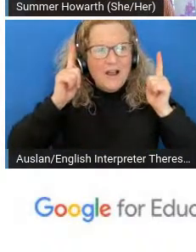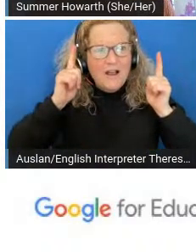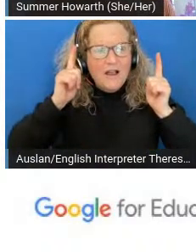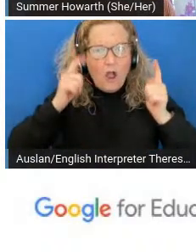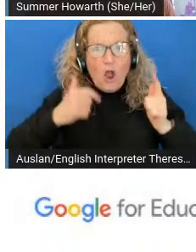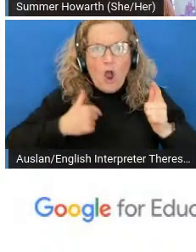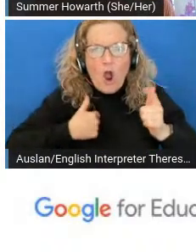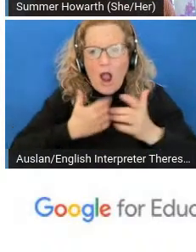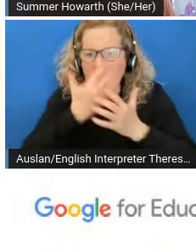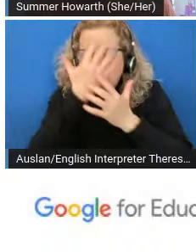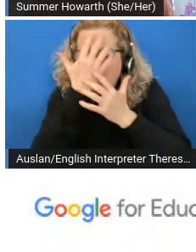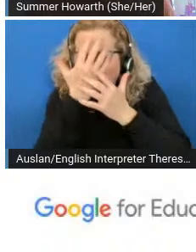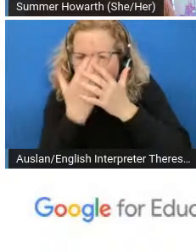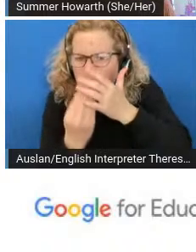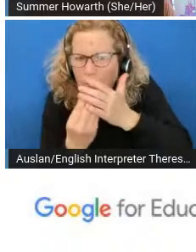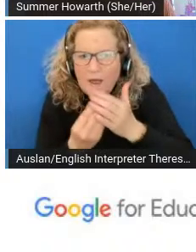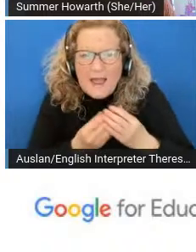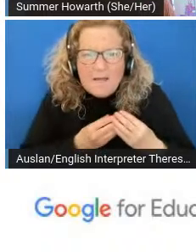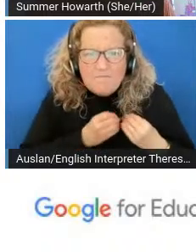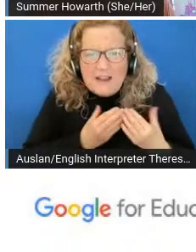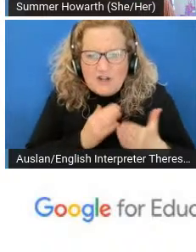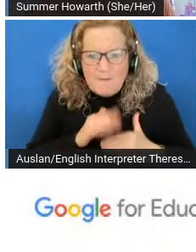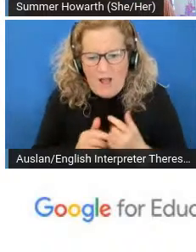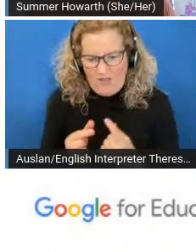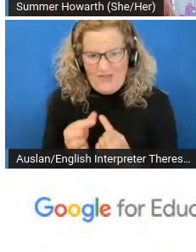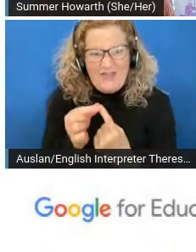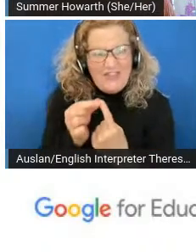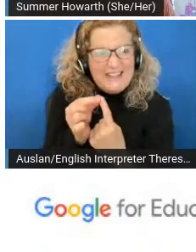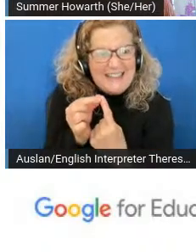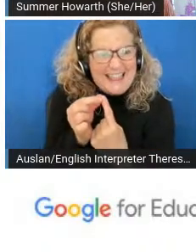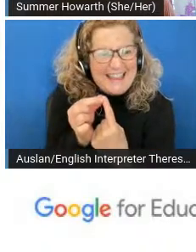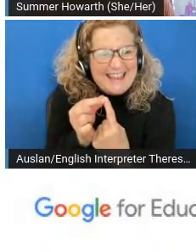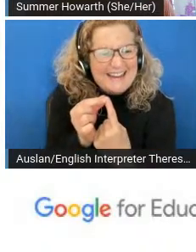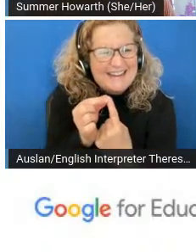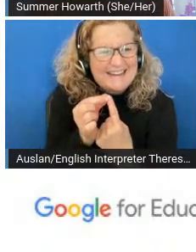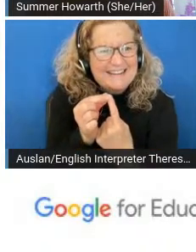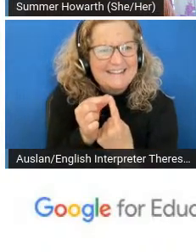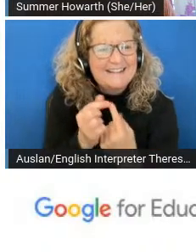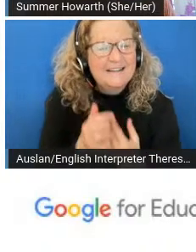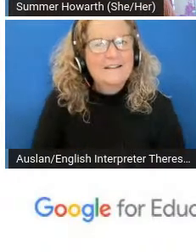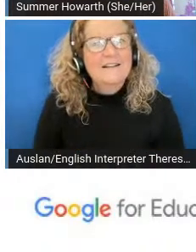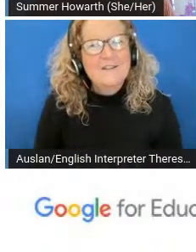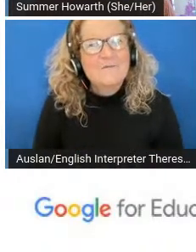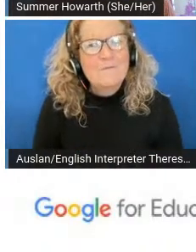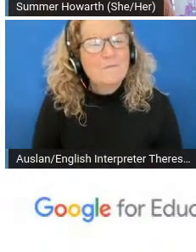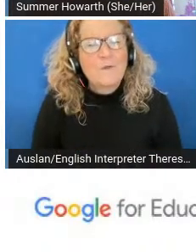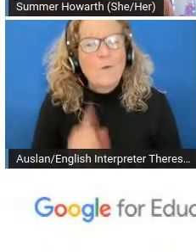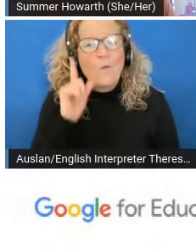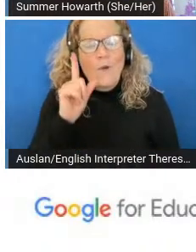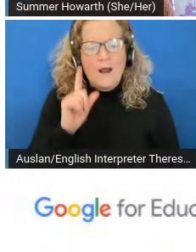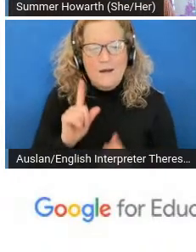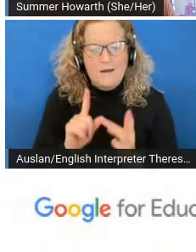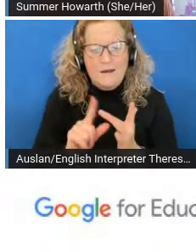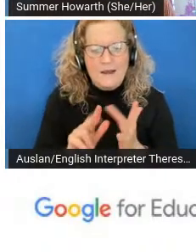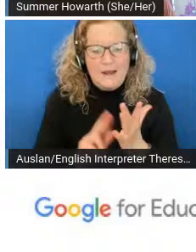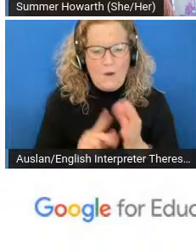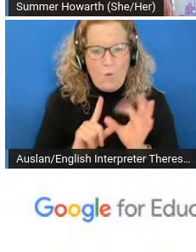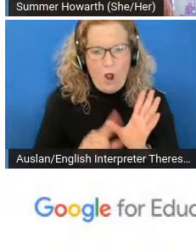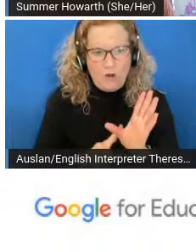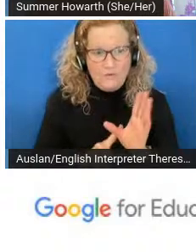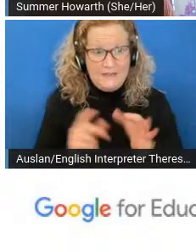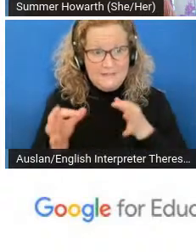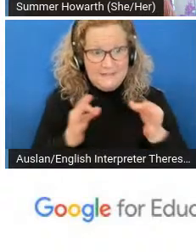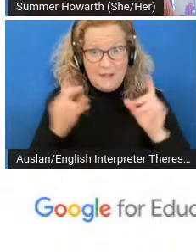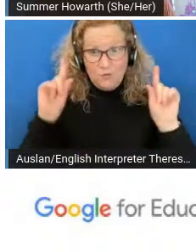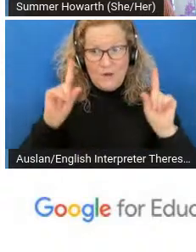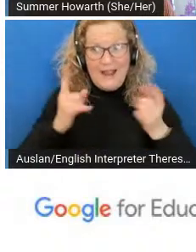absolutely passionate about this thing that I'm looking at. And one of the inquiries that was designed today and shared